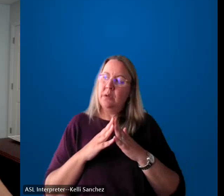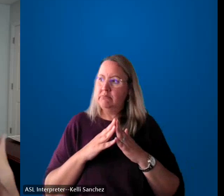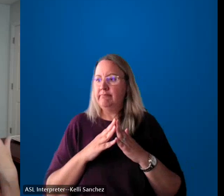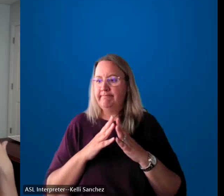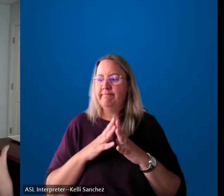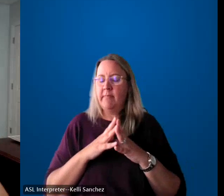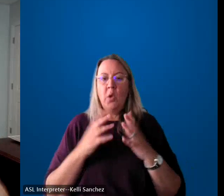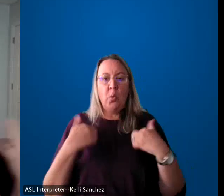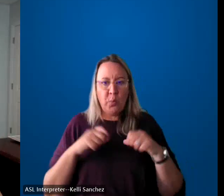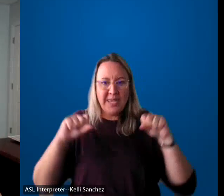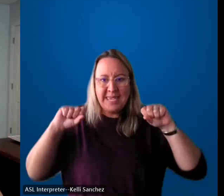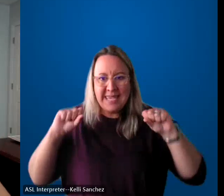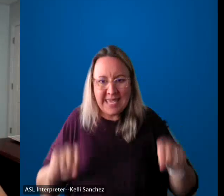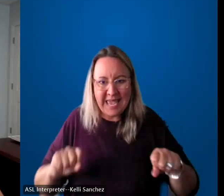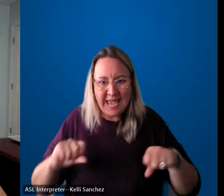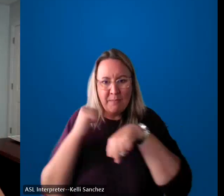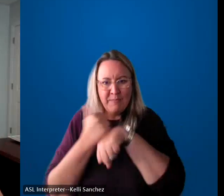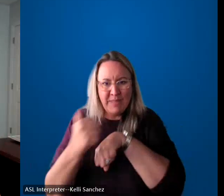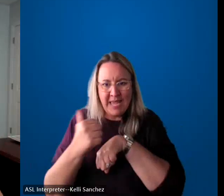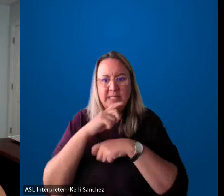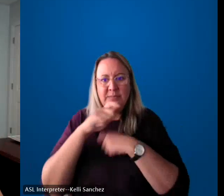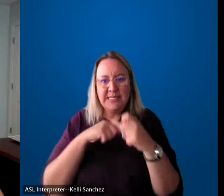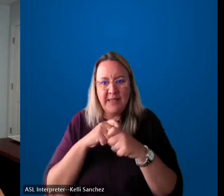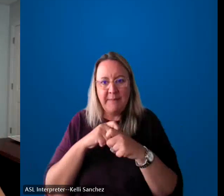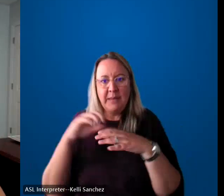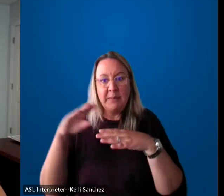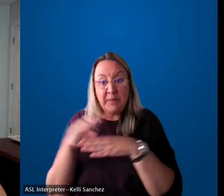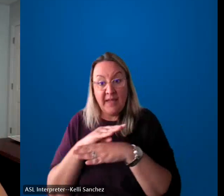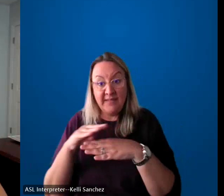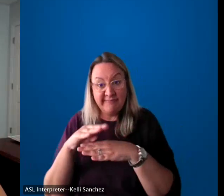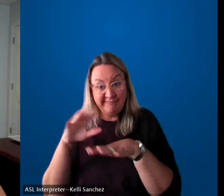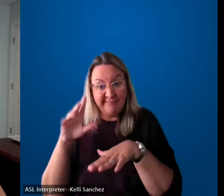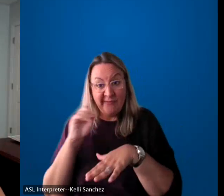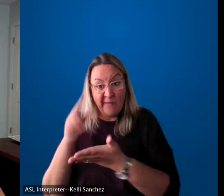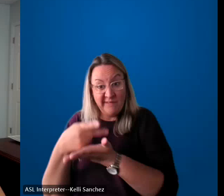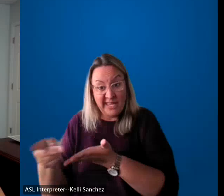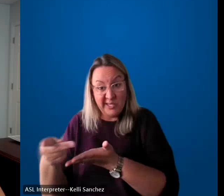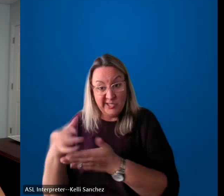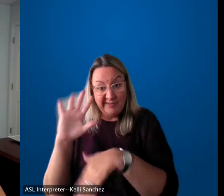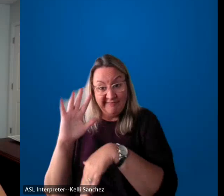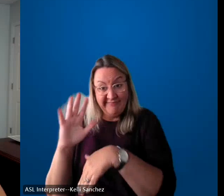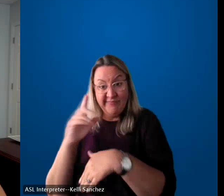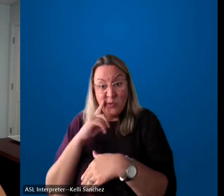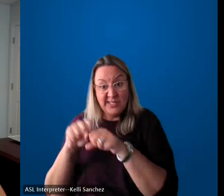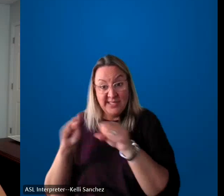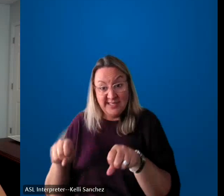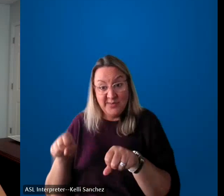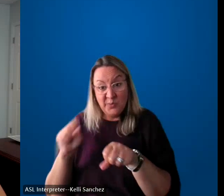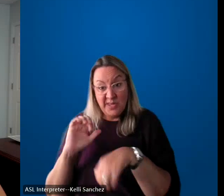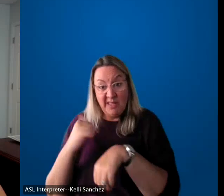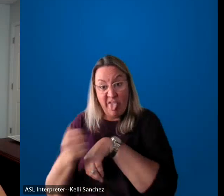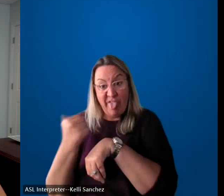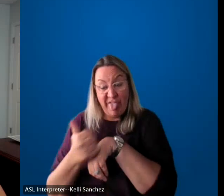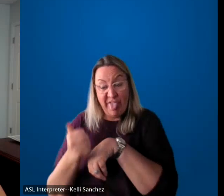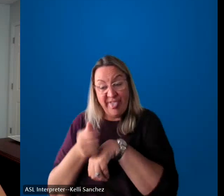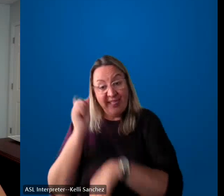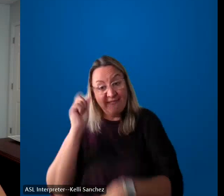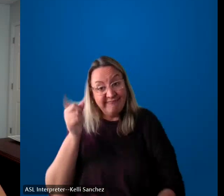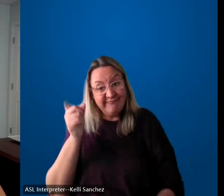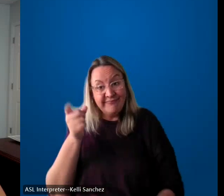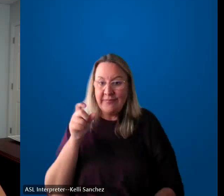we can blame certain sectors for failures in systems, right? And that could